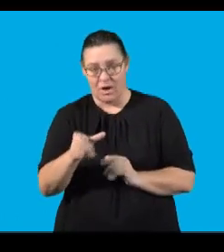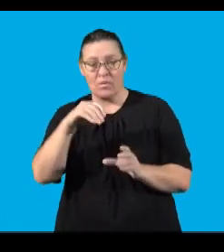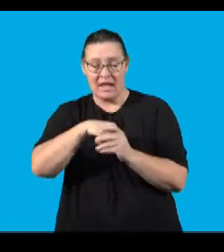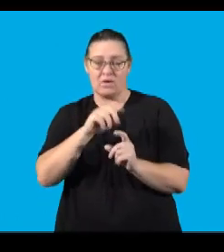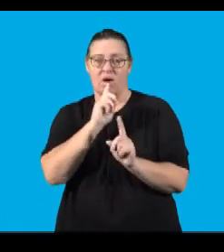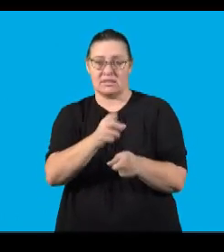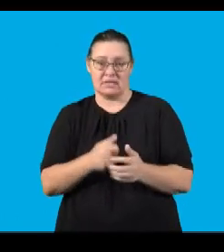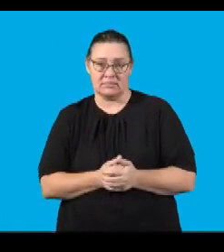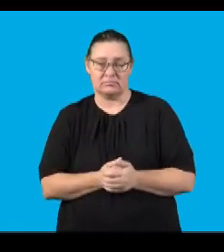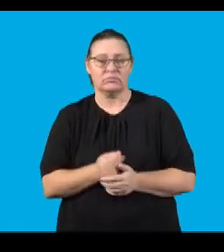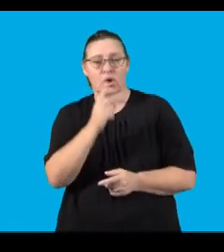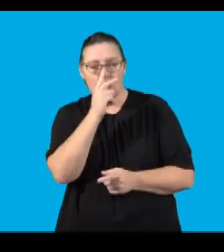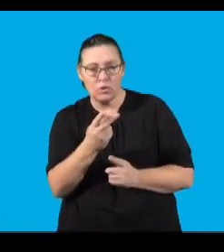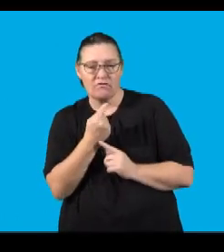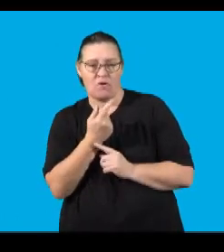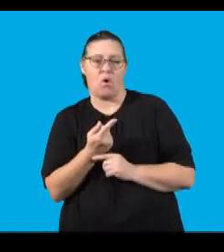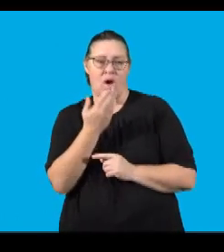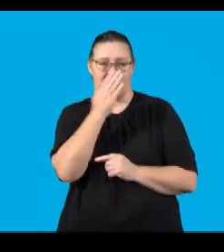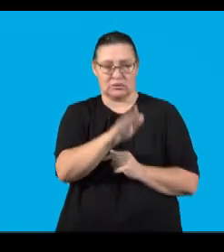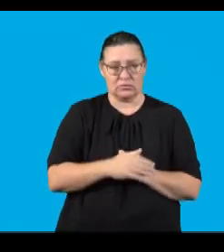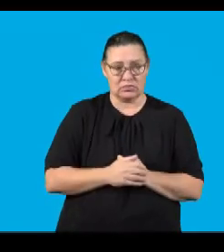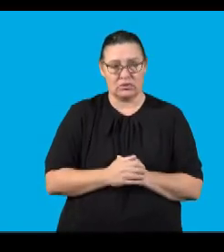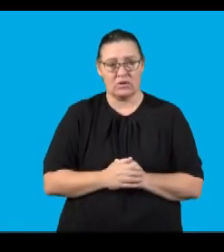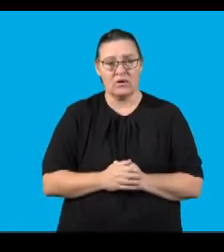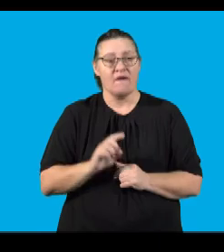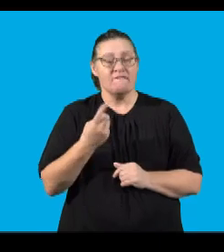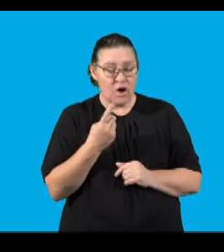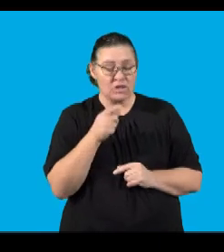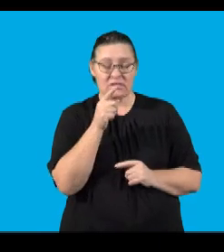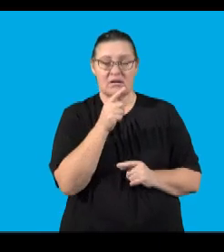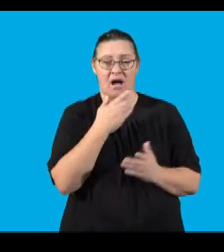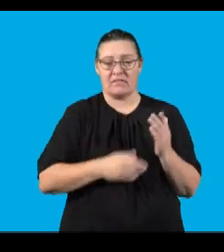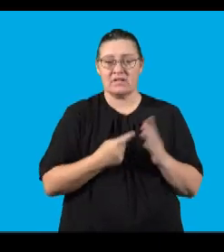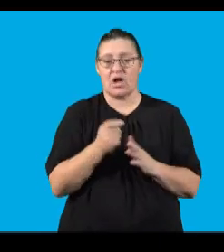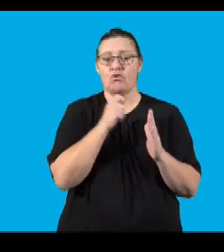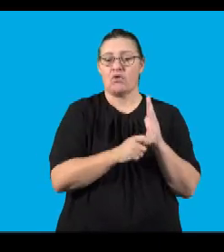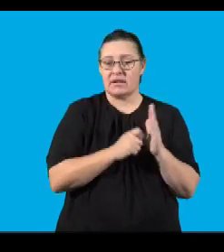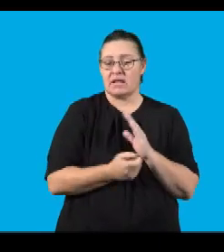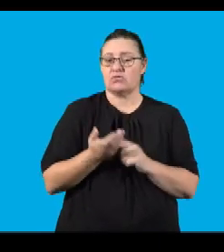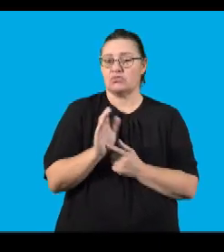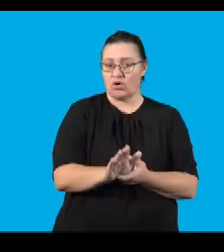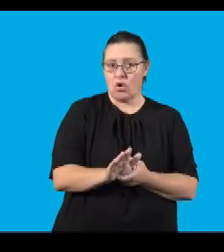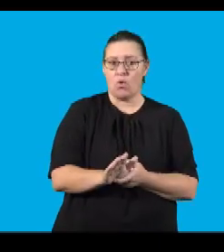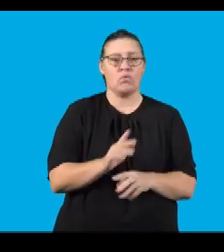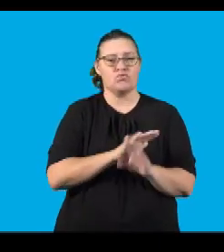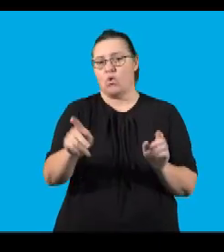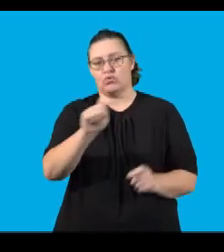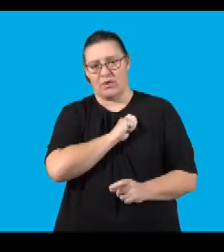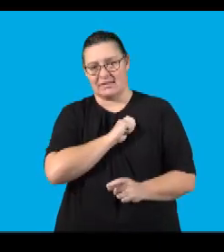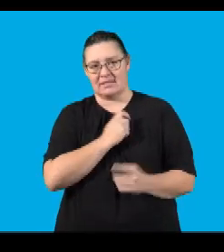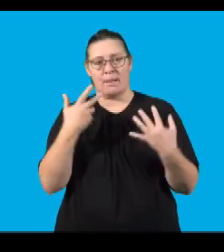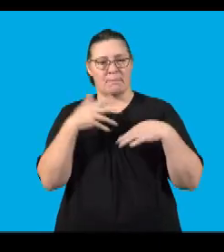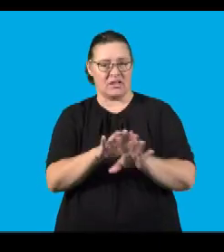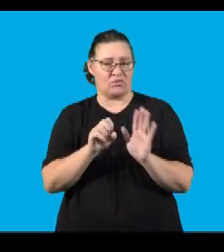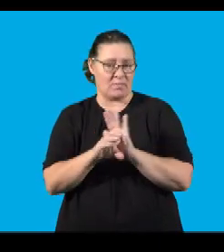your answer. So we're looking for attitude. The first part of the answer, you'll see it shows the writer's